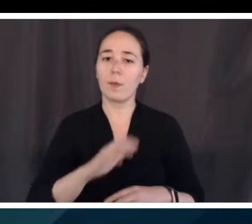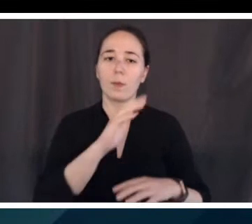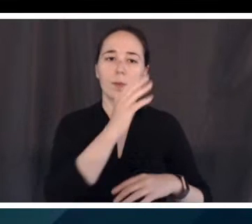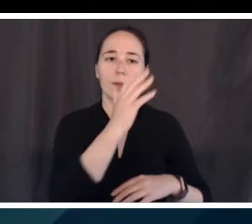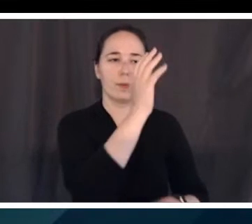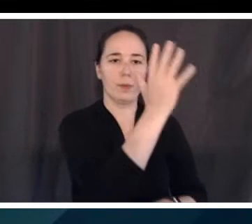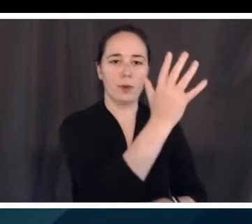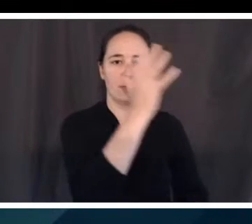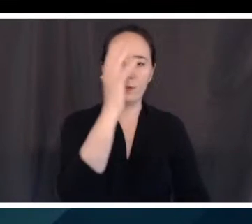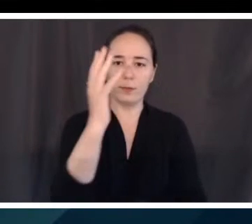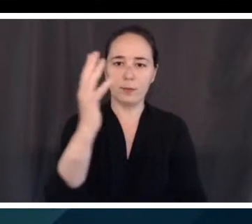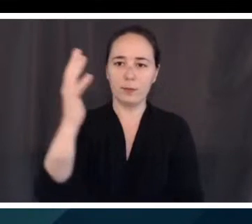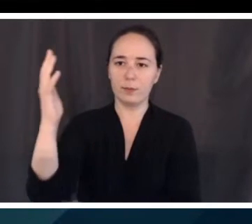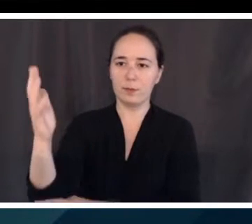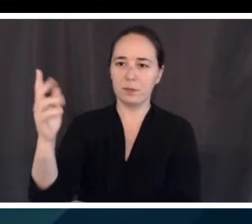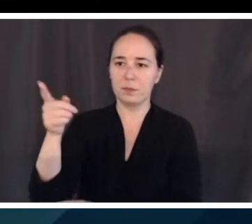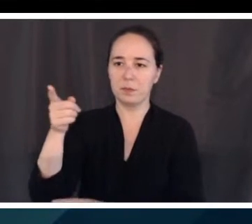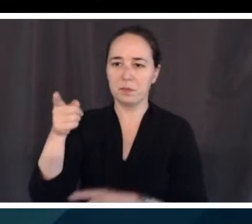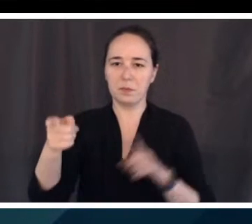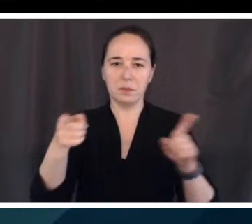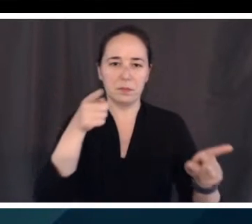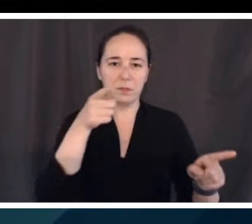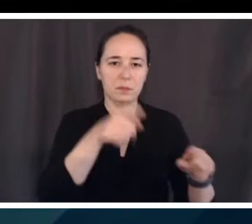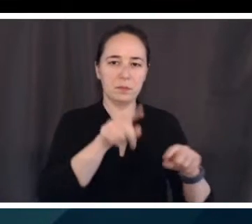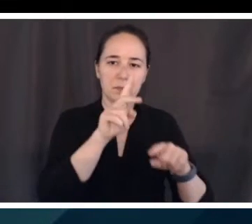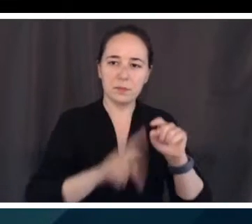and I can see the trees,